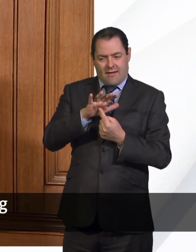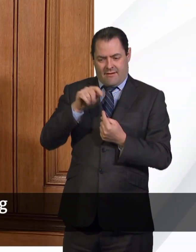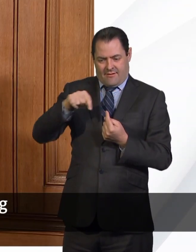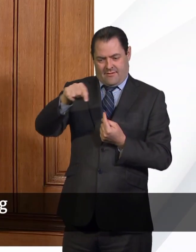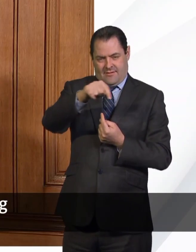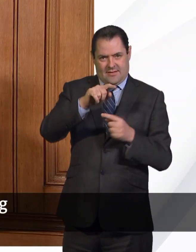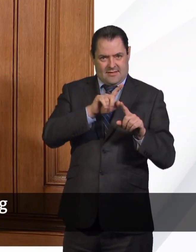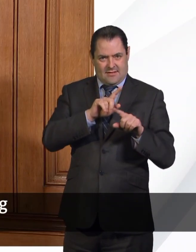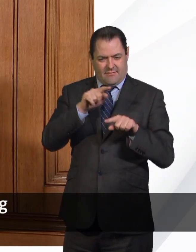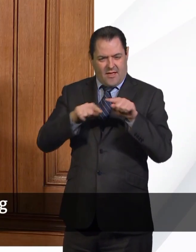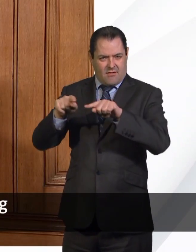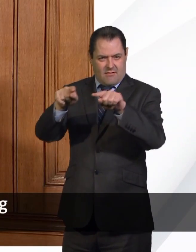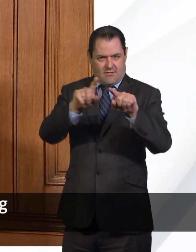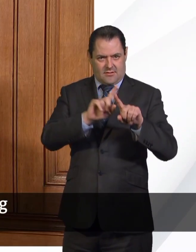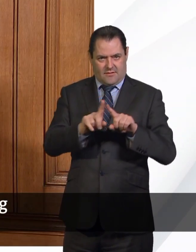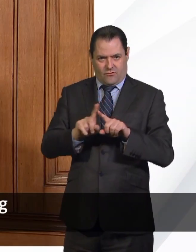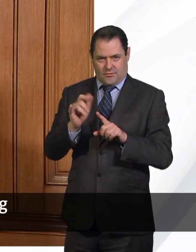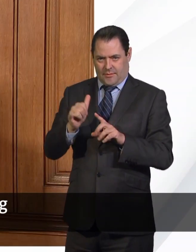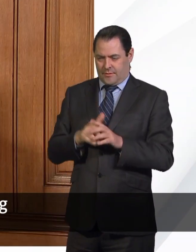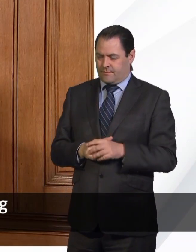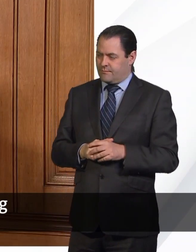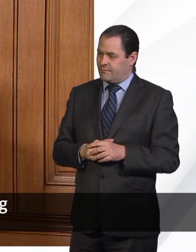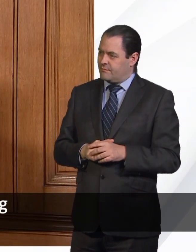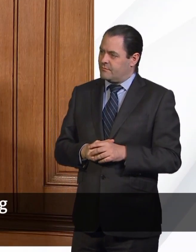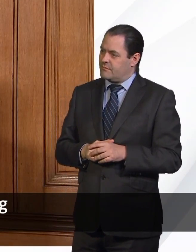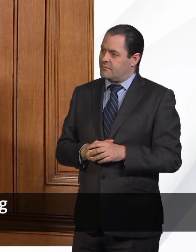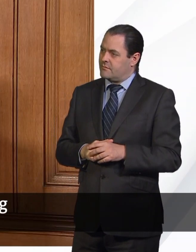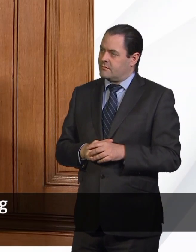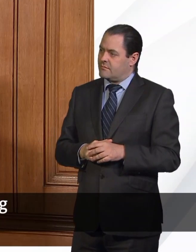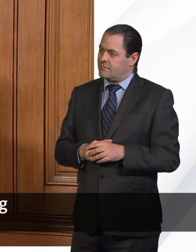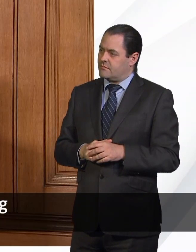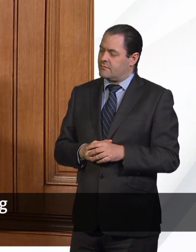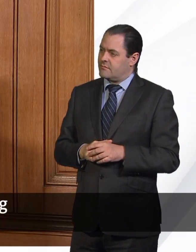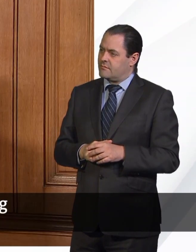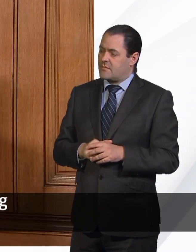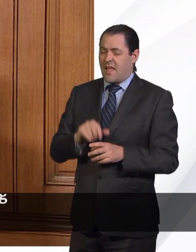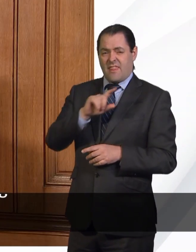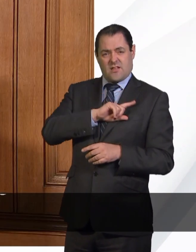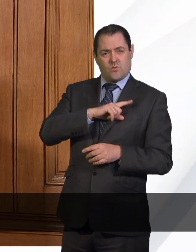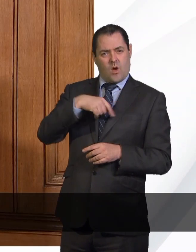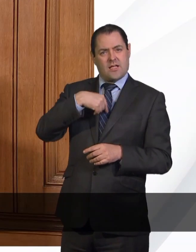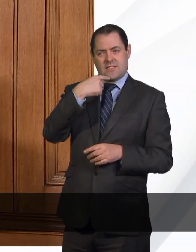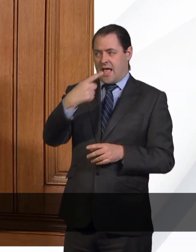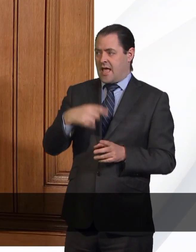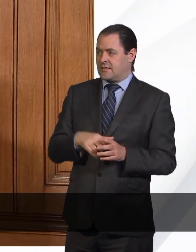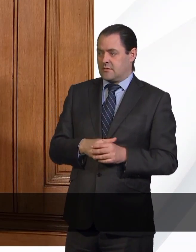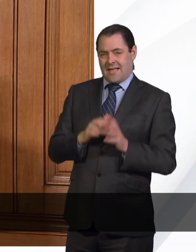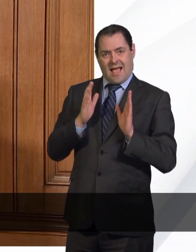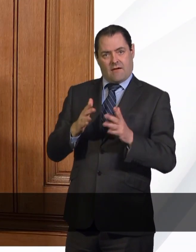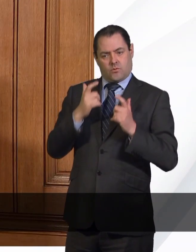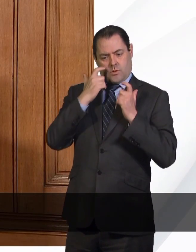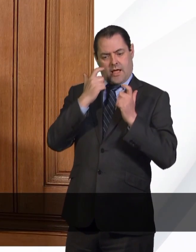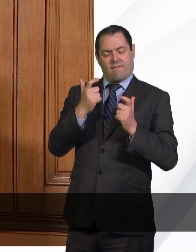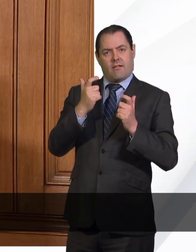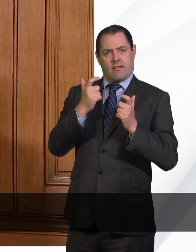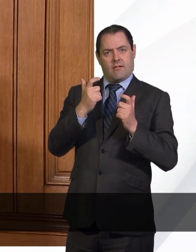within those nations. There may be areas where the R is very close to 1, and that's why, as I laid out, we've got to be very cautious. This